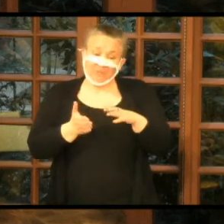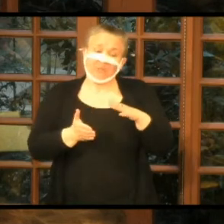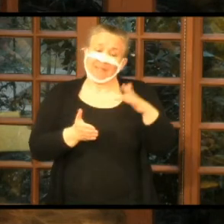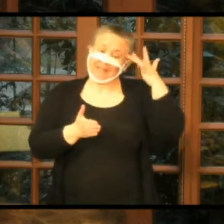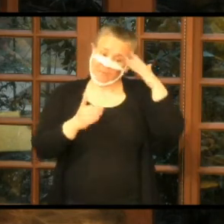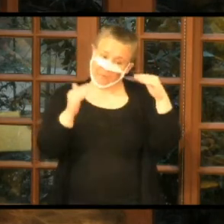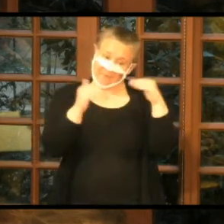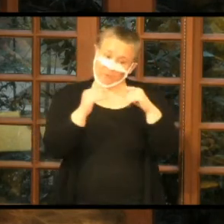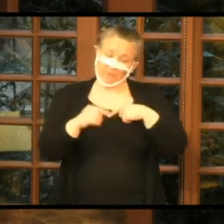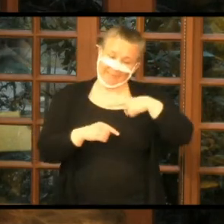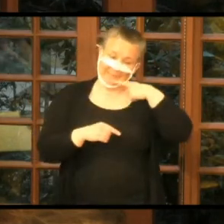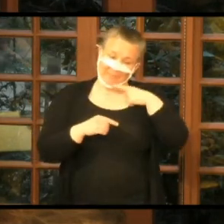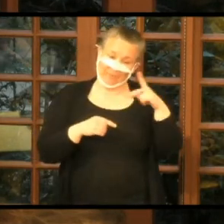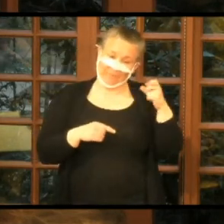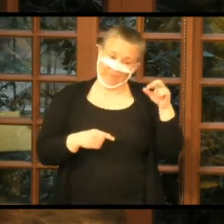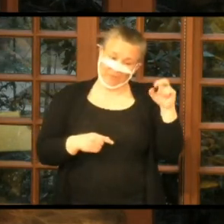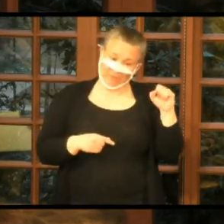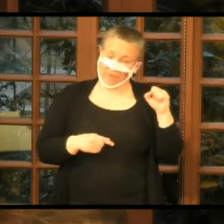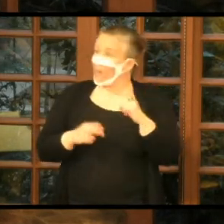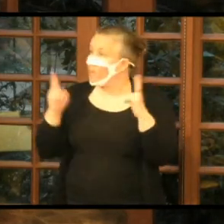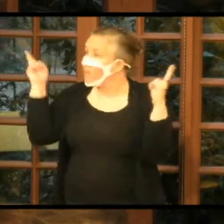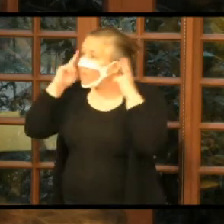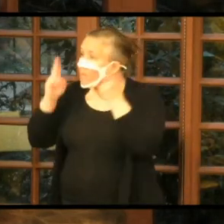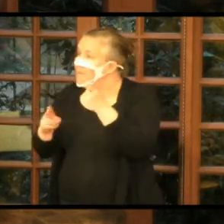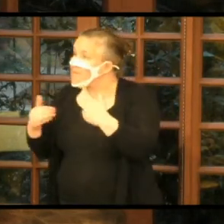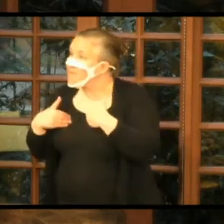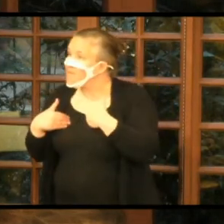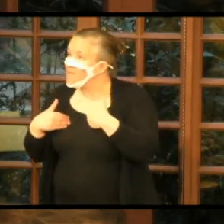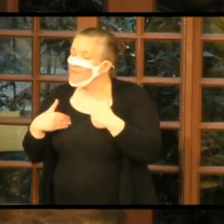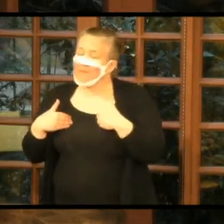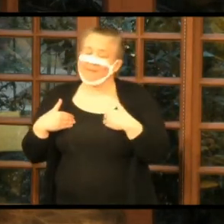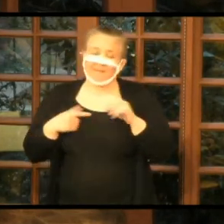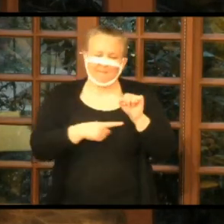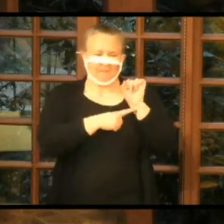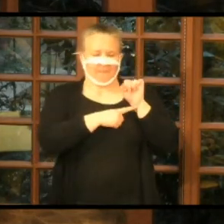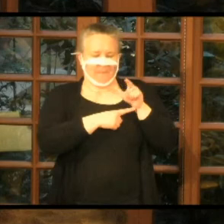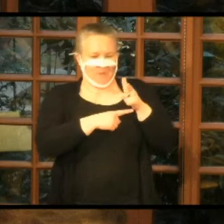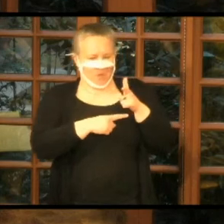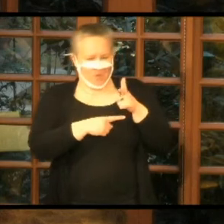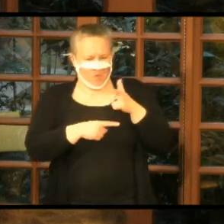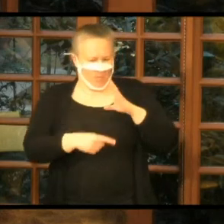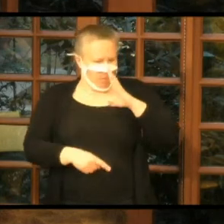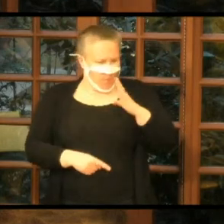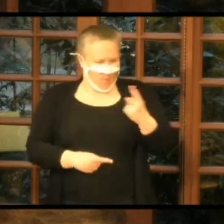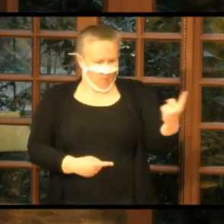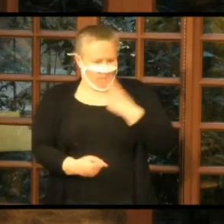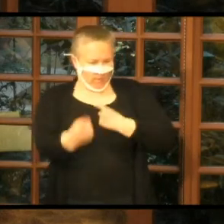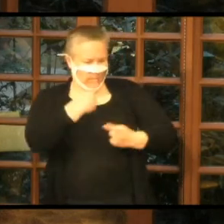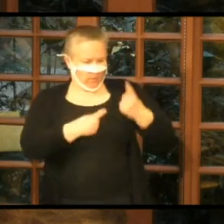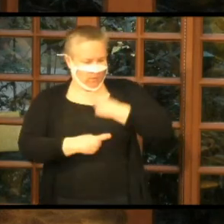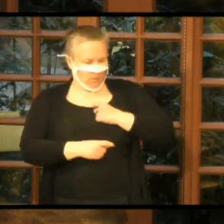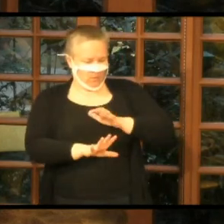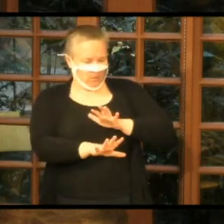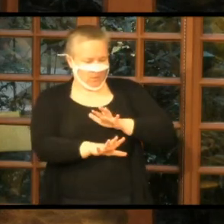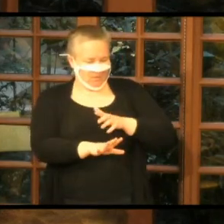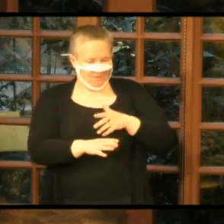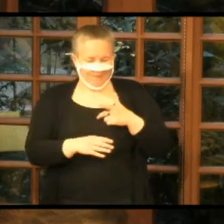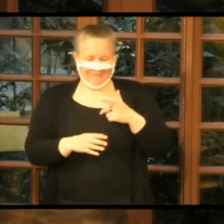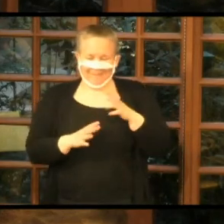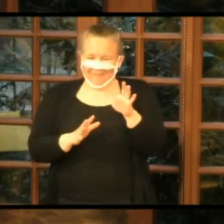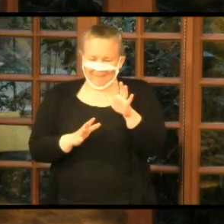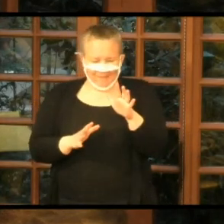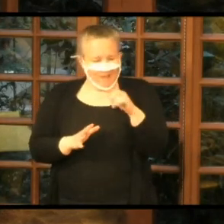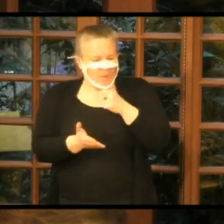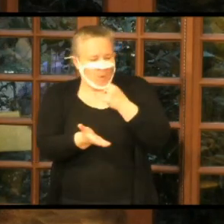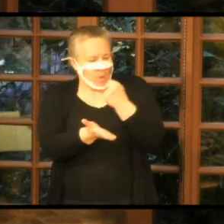to their hearing peers. Are they implanted? February is taken aback by the unabashed way he demands this information. "I'm not